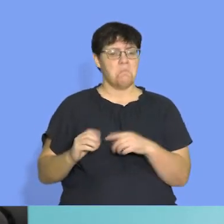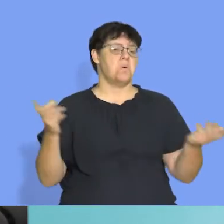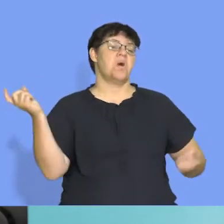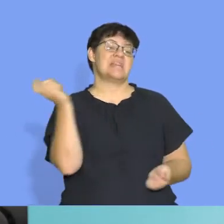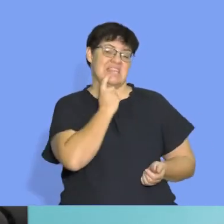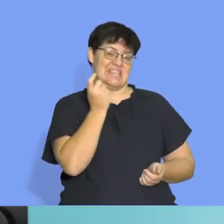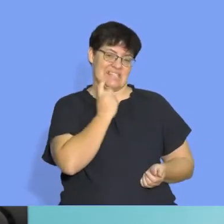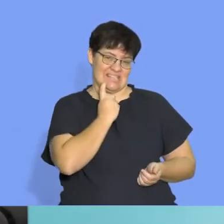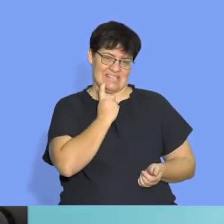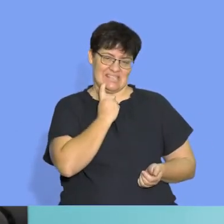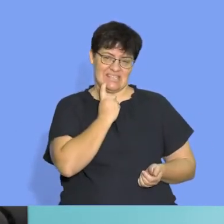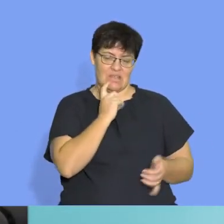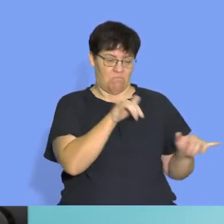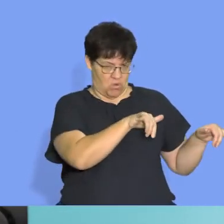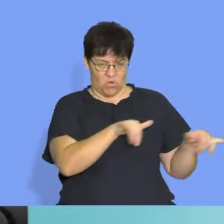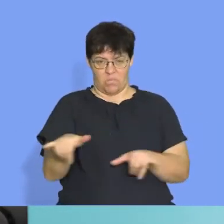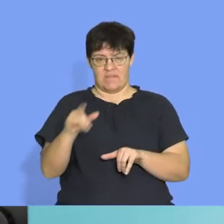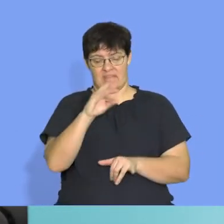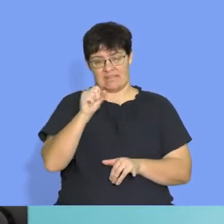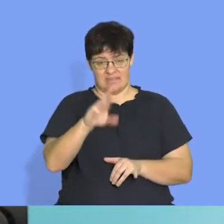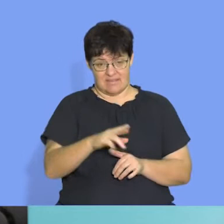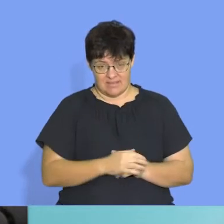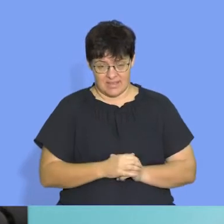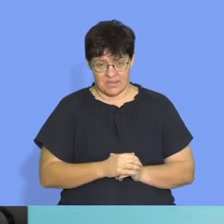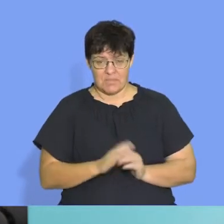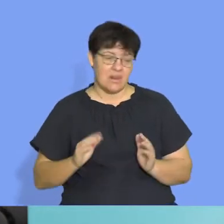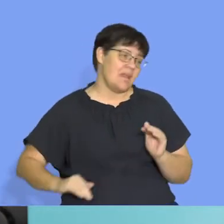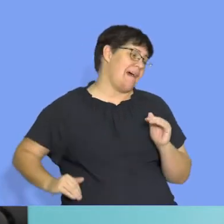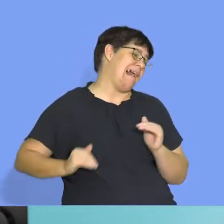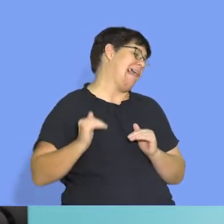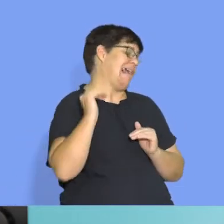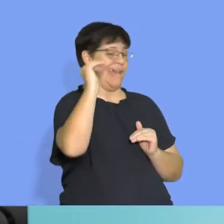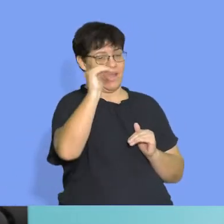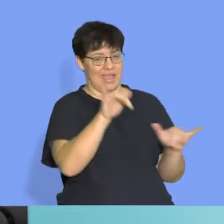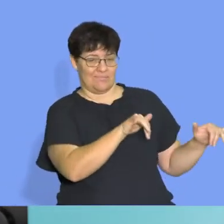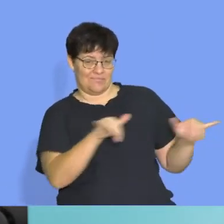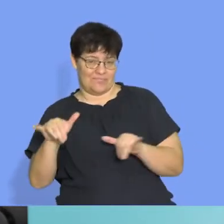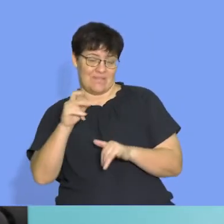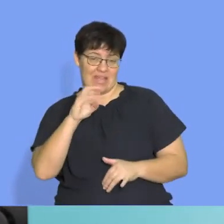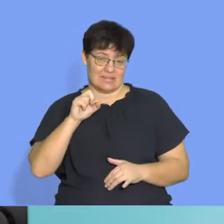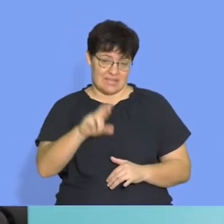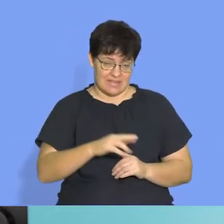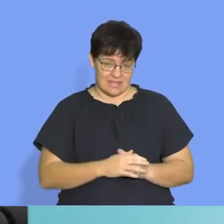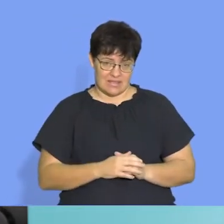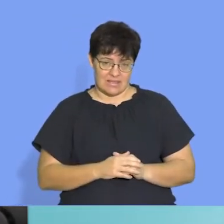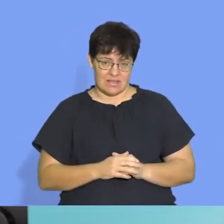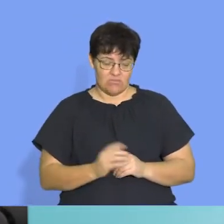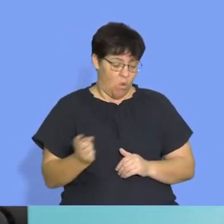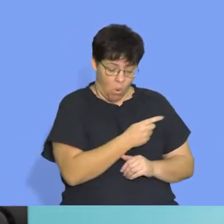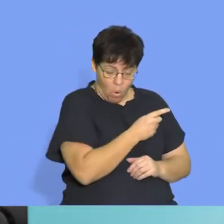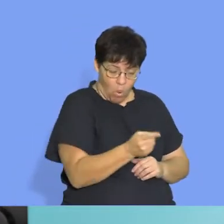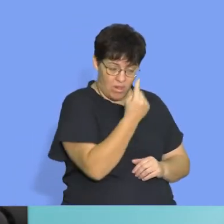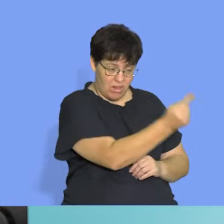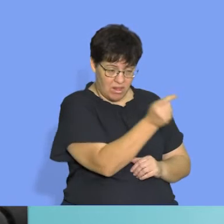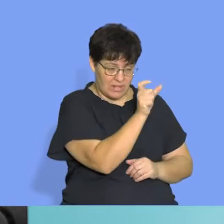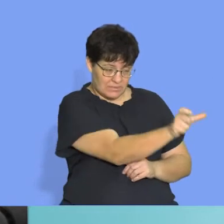for us to deal with the common fact, right? It's actually the highest common fact. meaning you will divide every term by